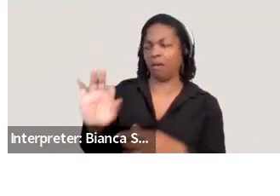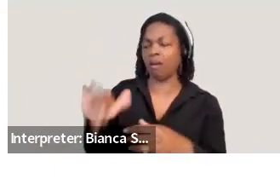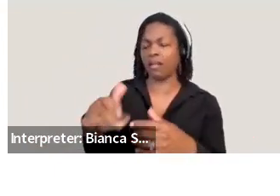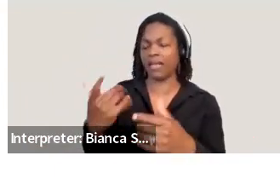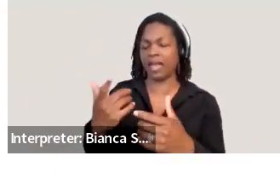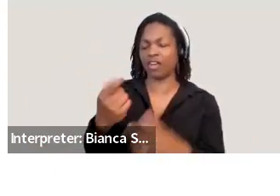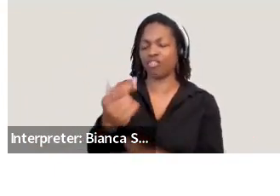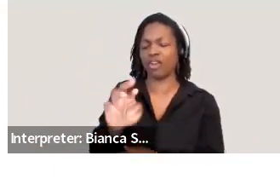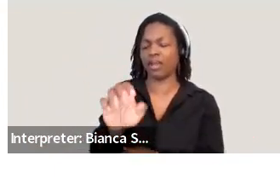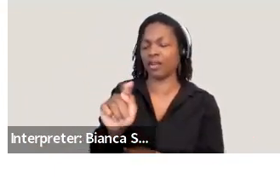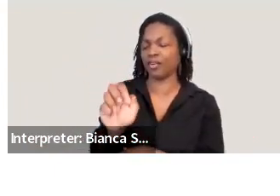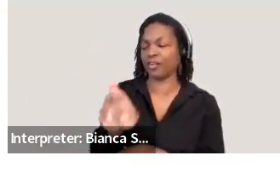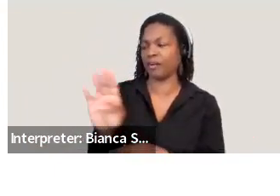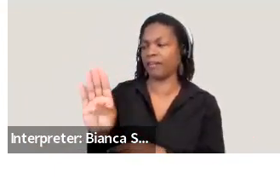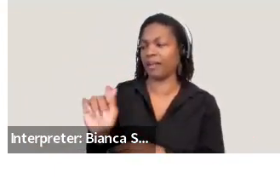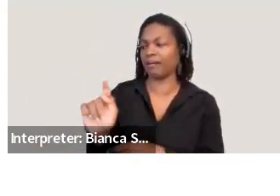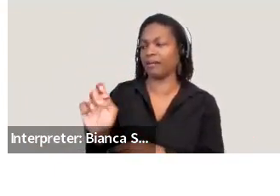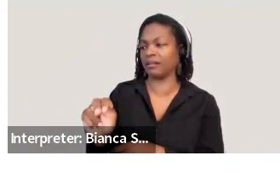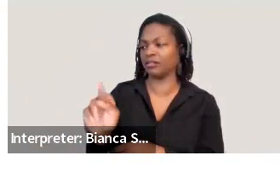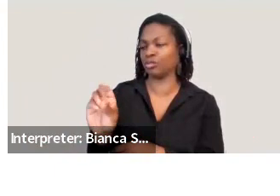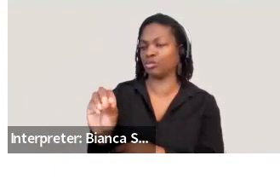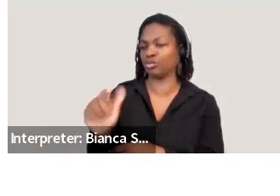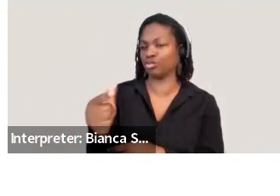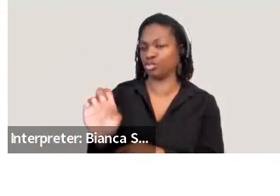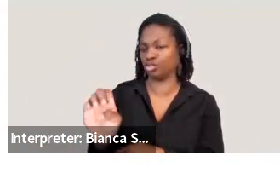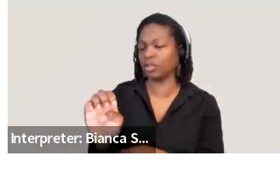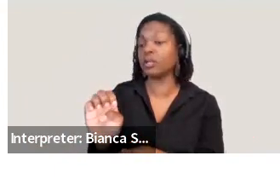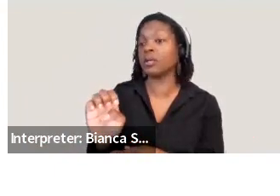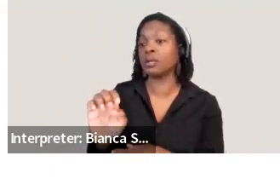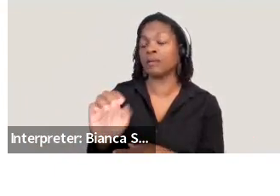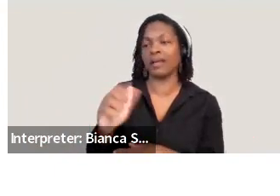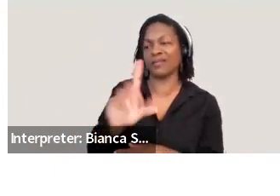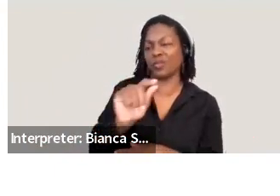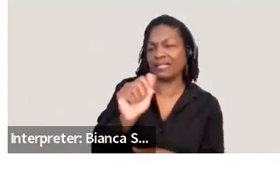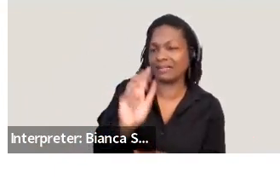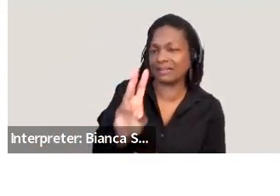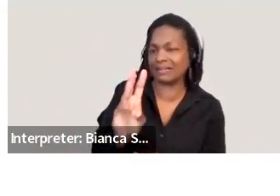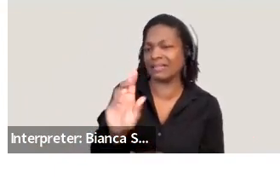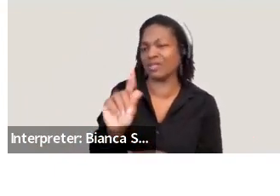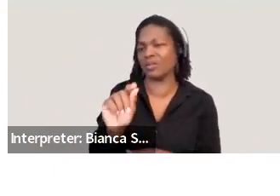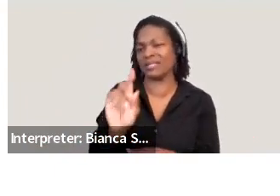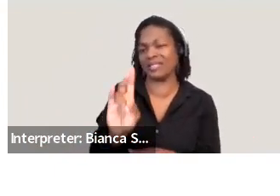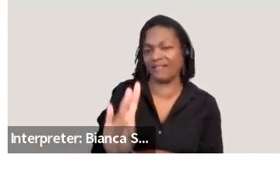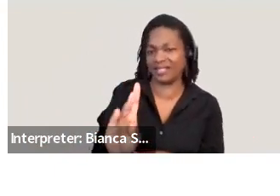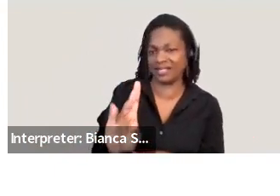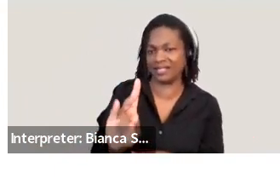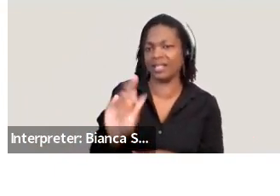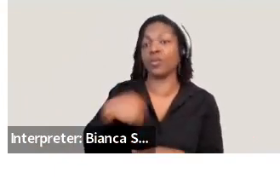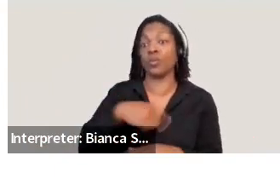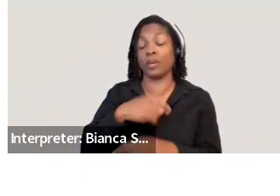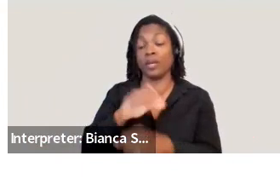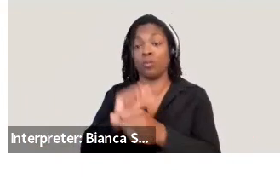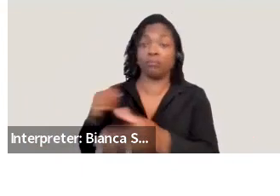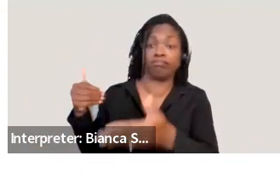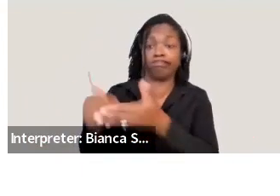in 2016, 17, when we were creating the hub for Louisiana, we worked pretty